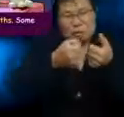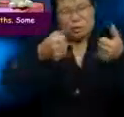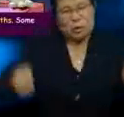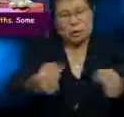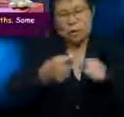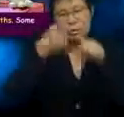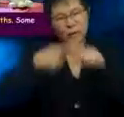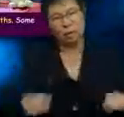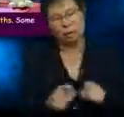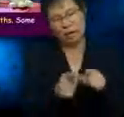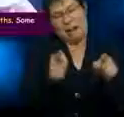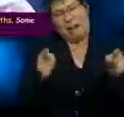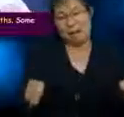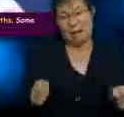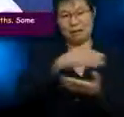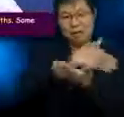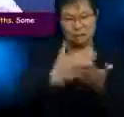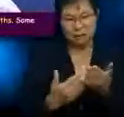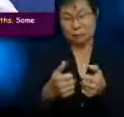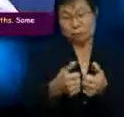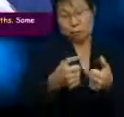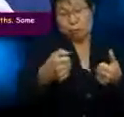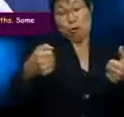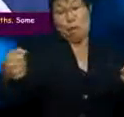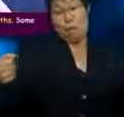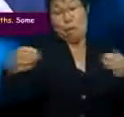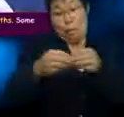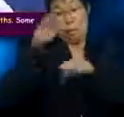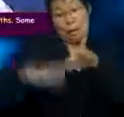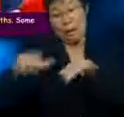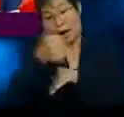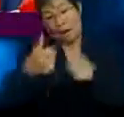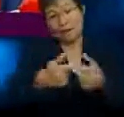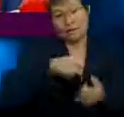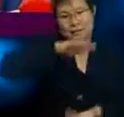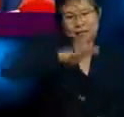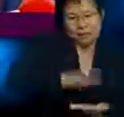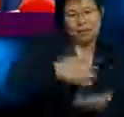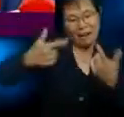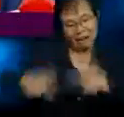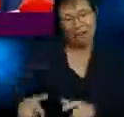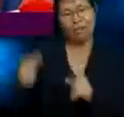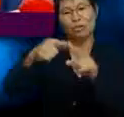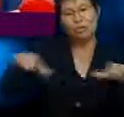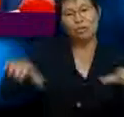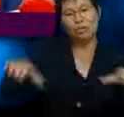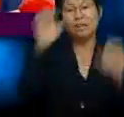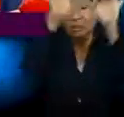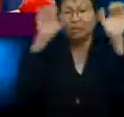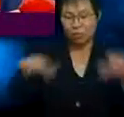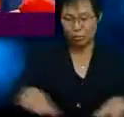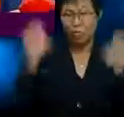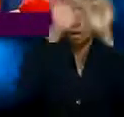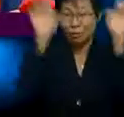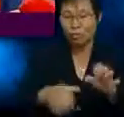different lengths. Some stretch more than other springs. Let's do an experiment to